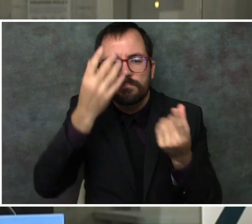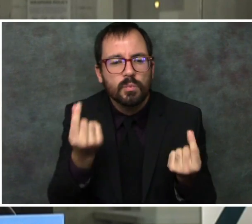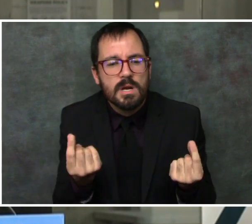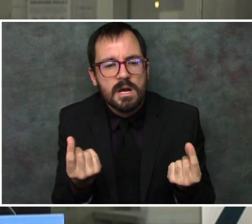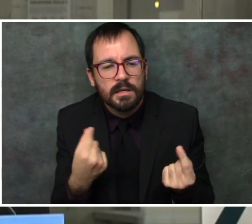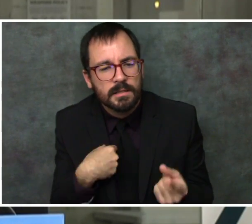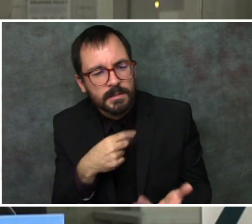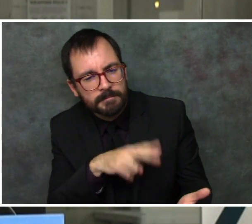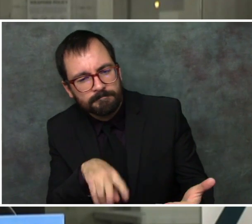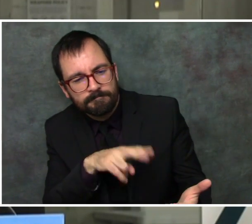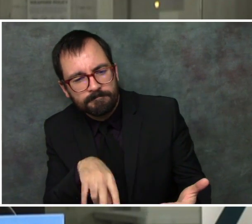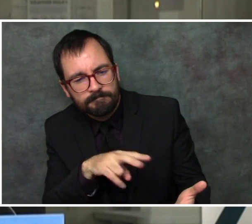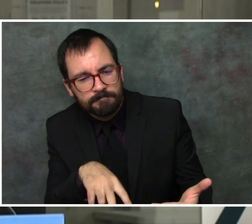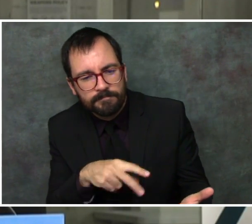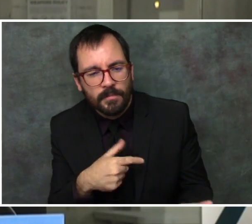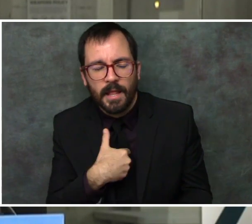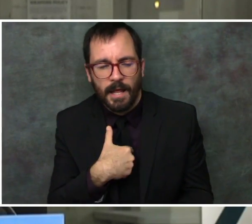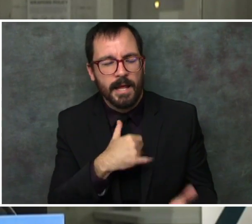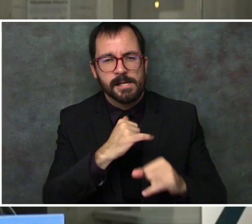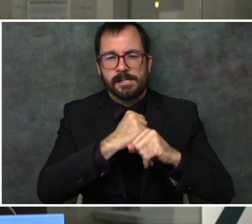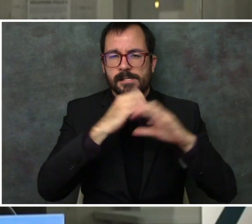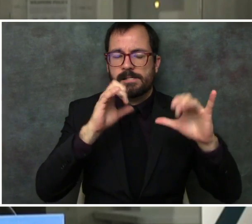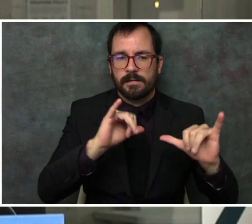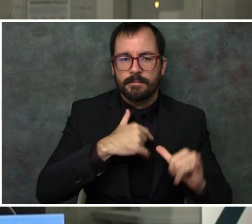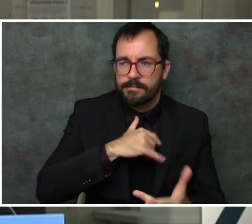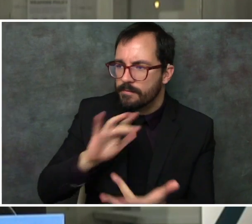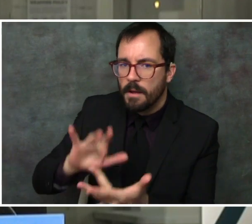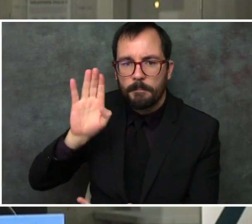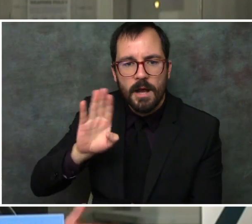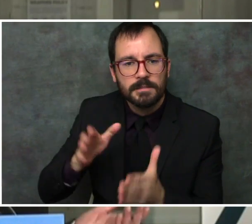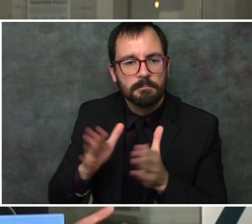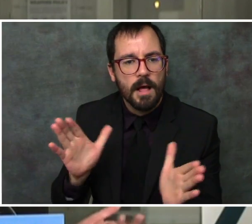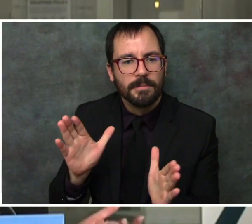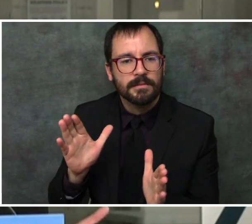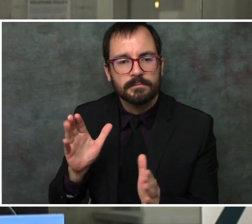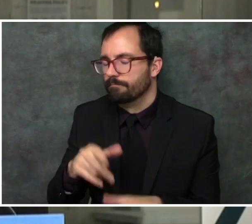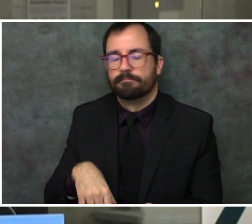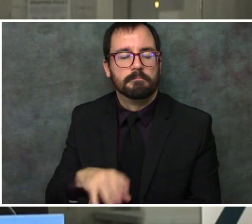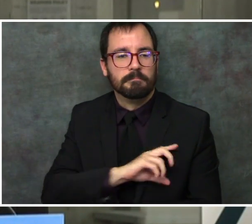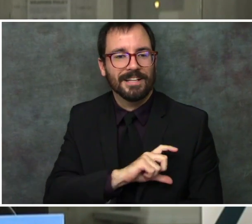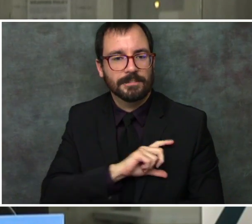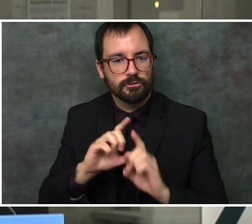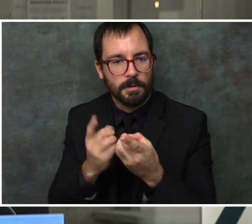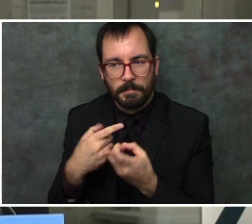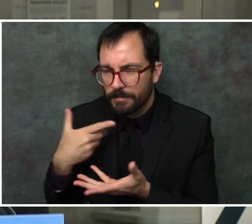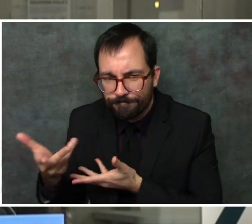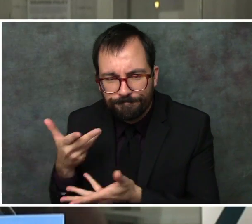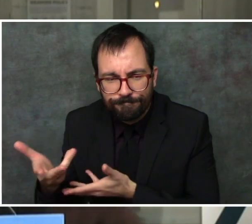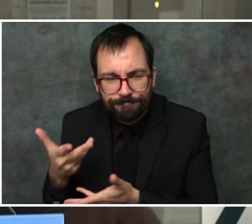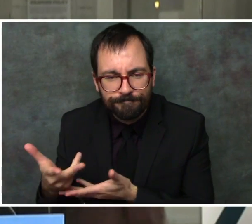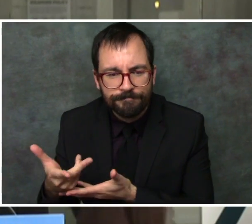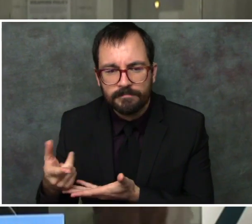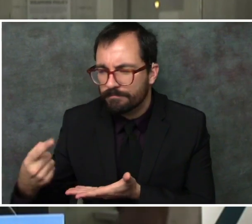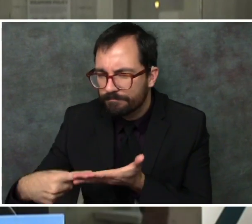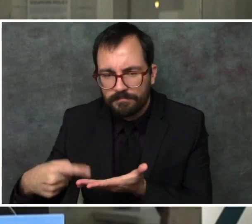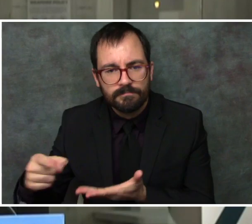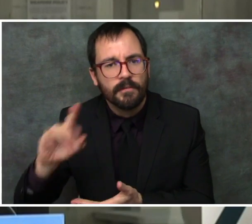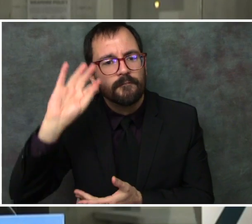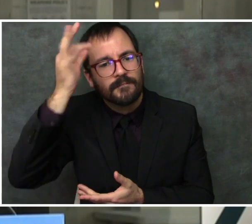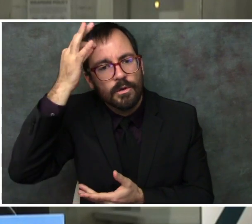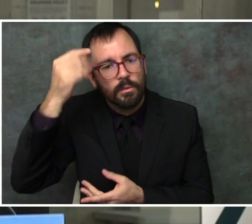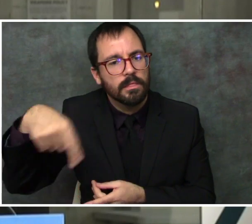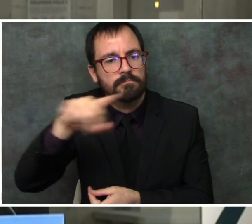Police Department to have them reach out to federal authorities to see what this is all about. It really, again,